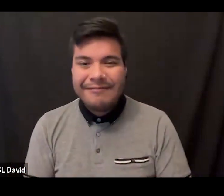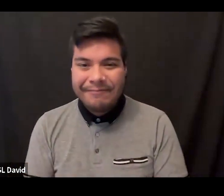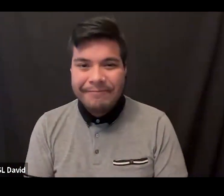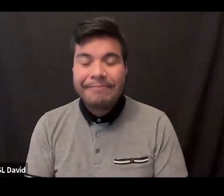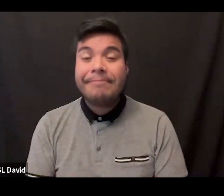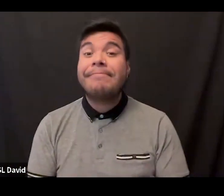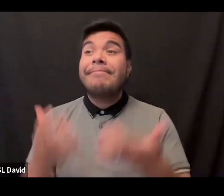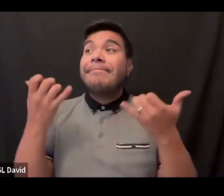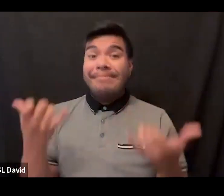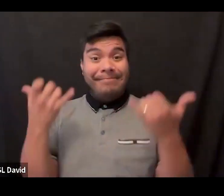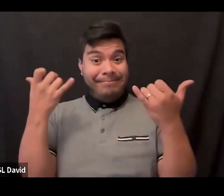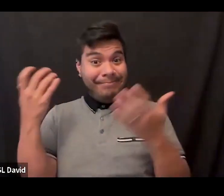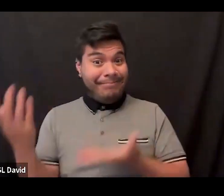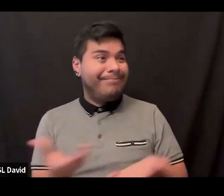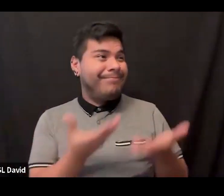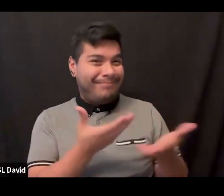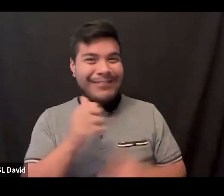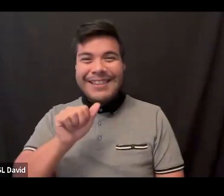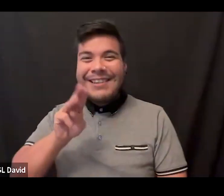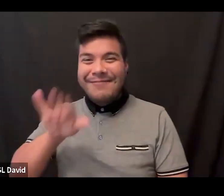And with that, I will pass it on to Amy.